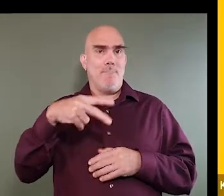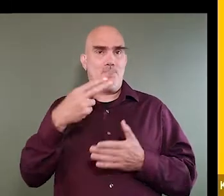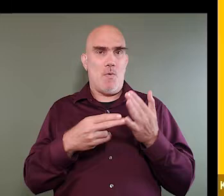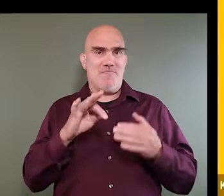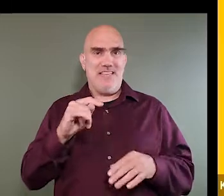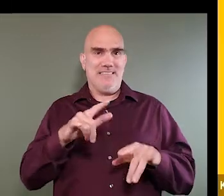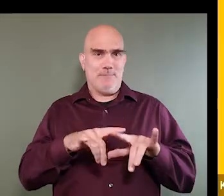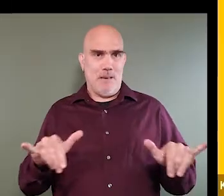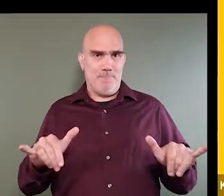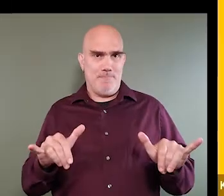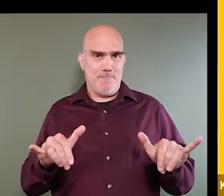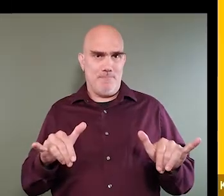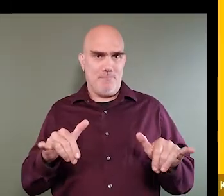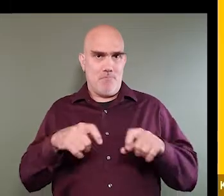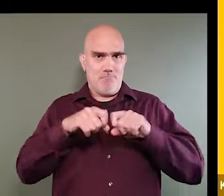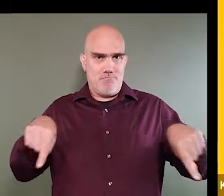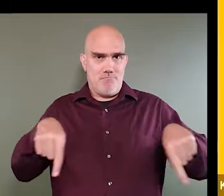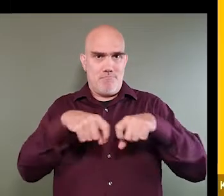time.